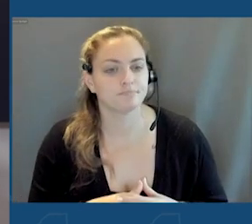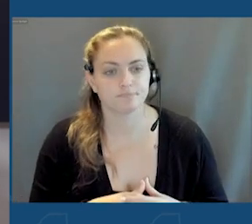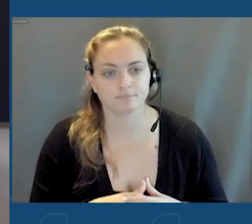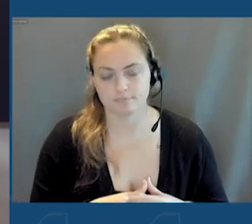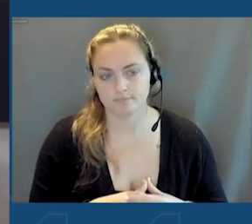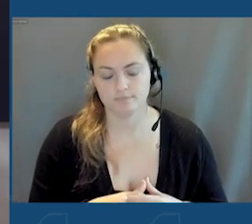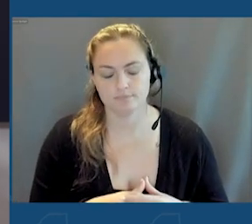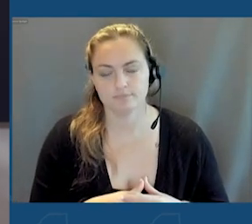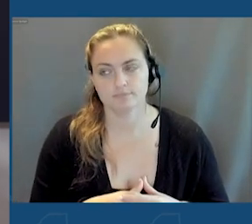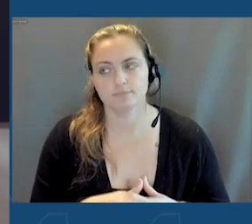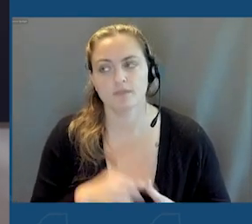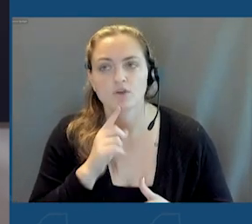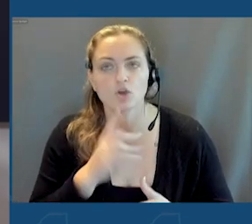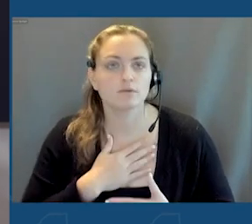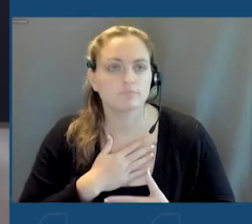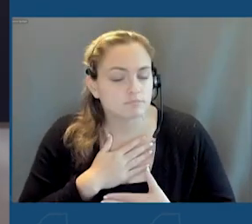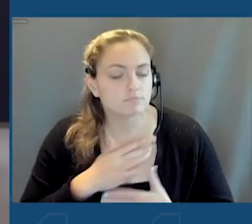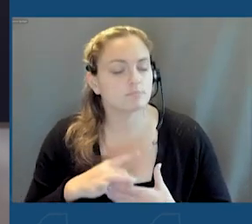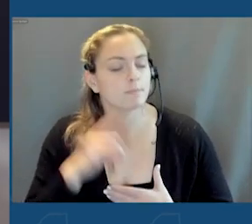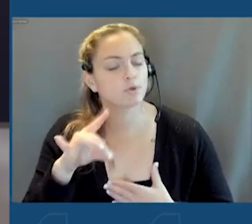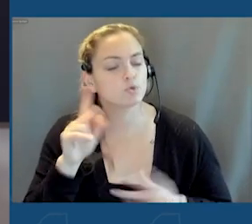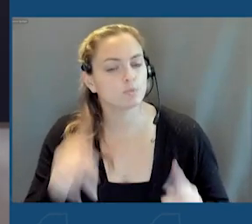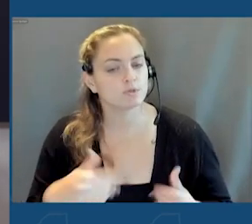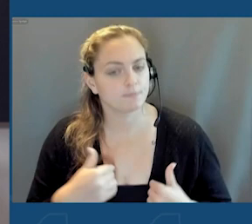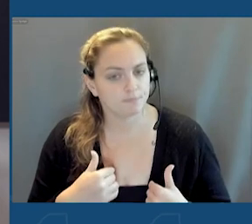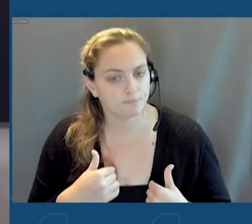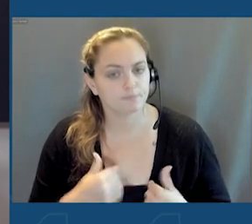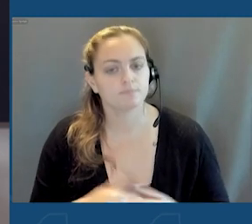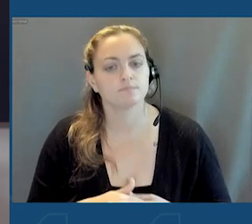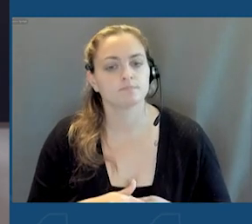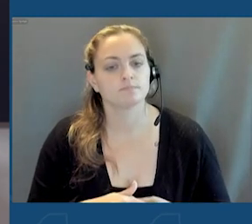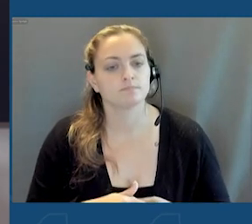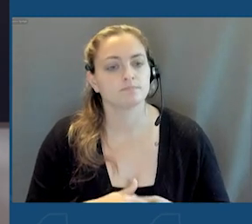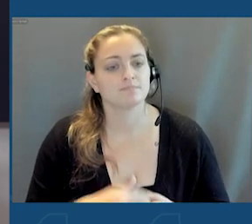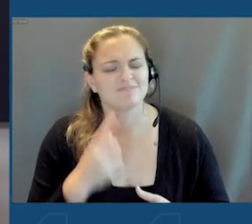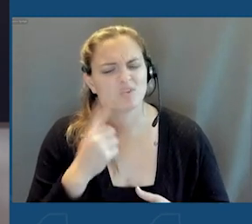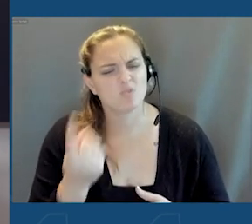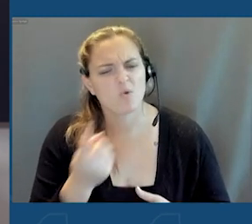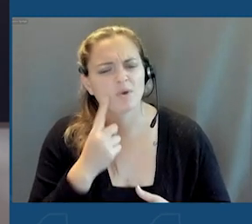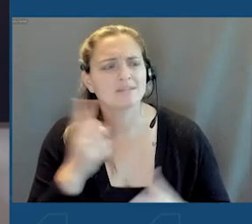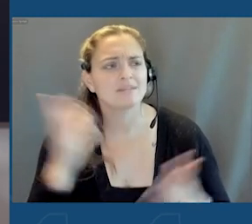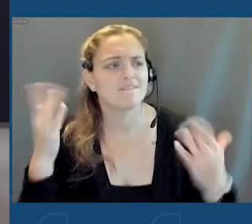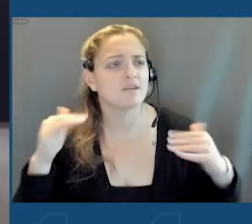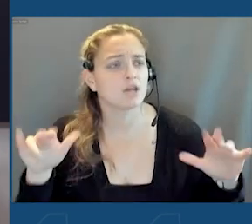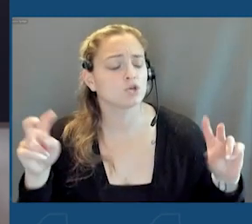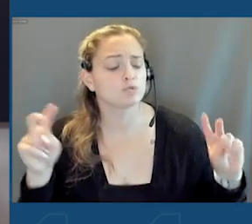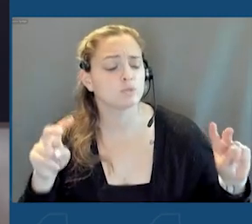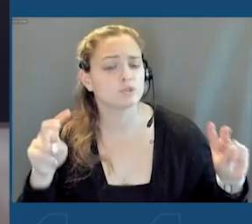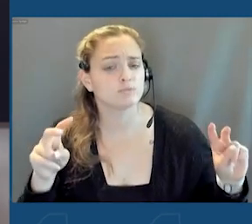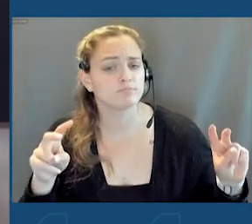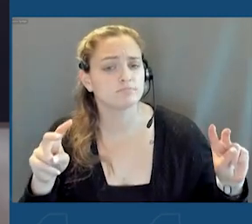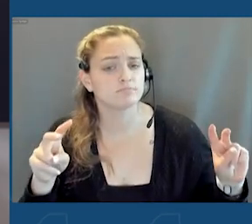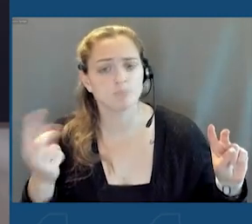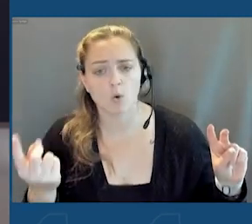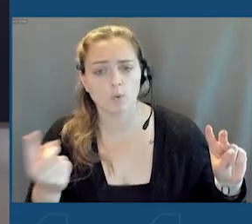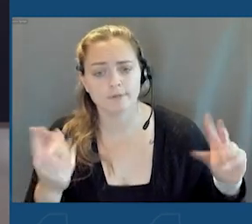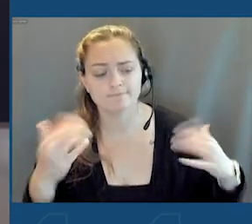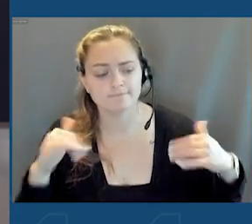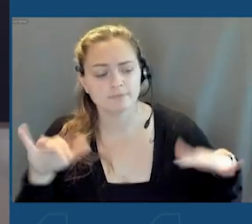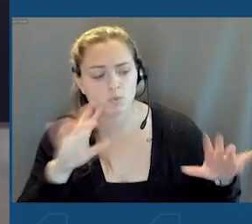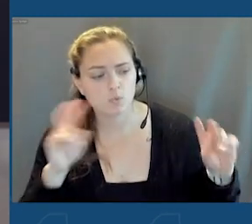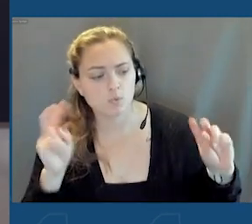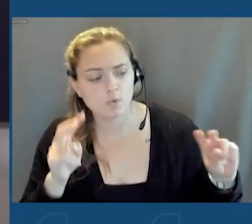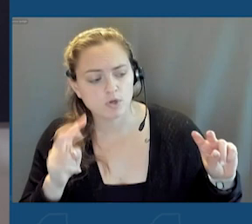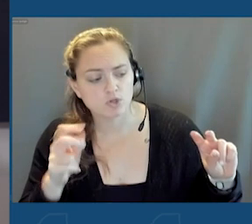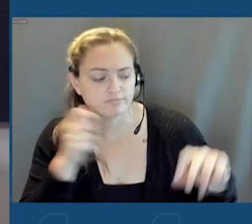very spiritual person. And they say that you always have angels watching over you, angels that are watching over you day in and